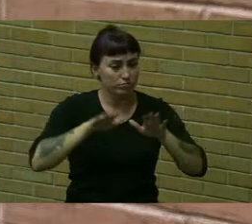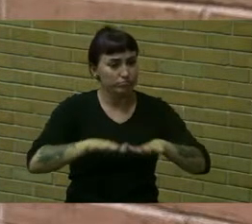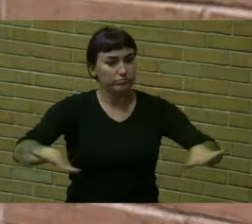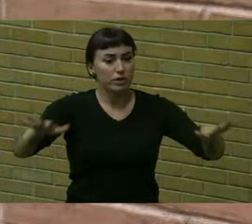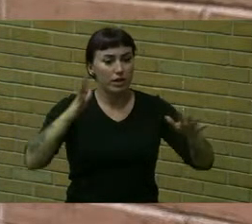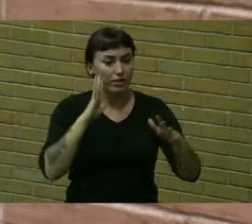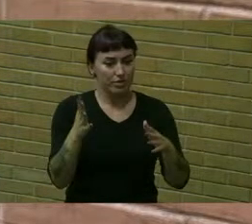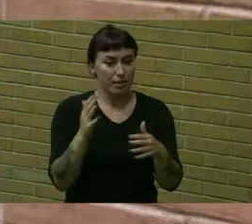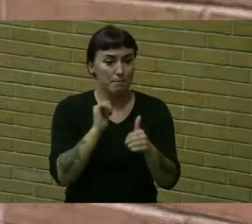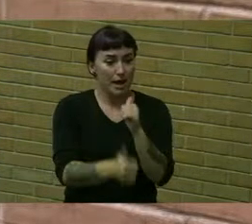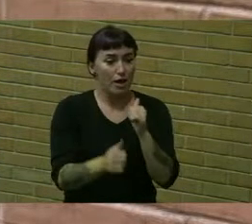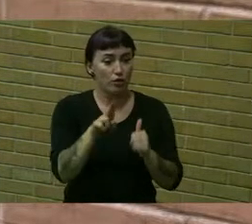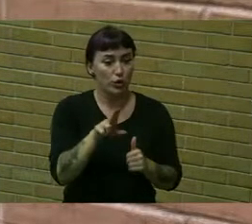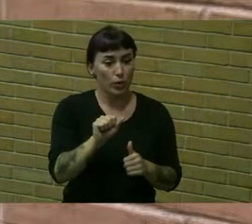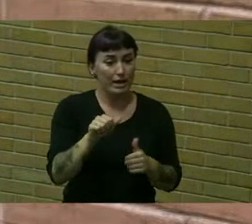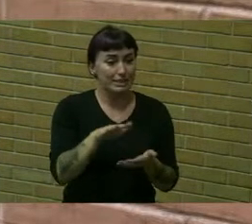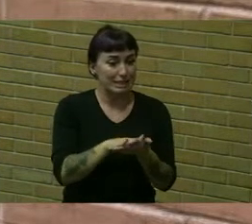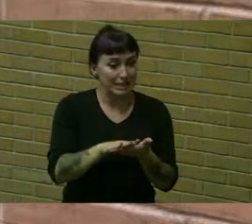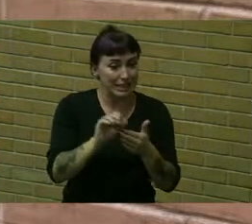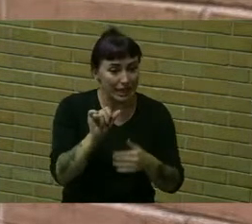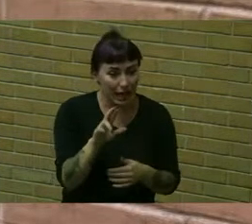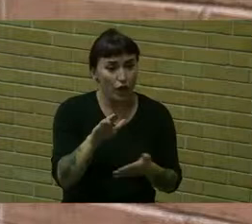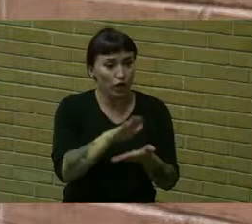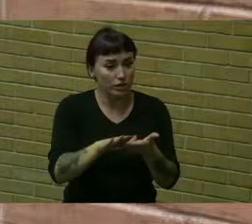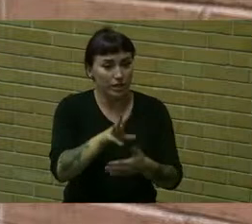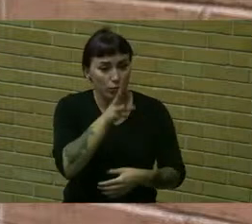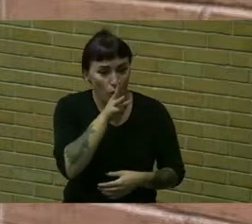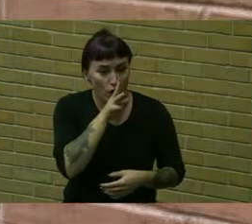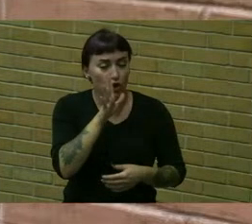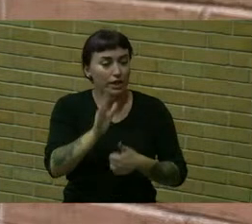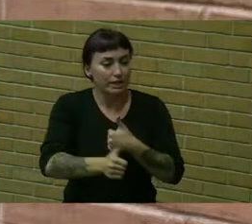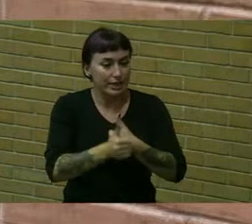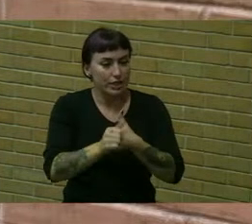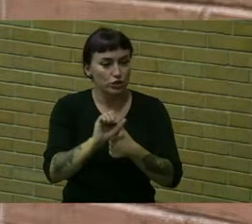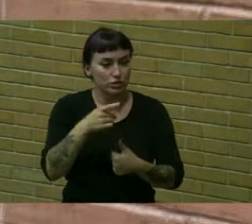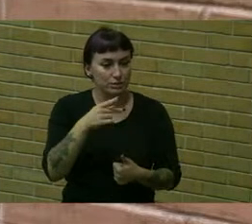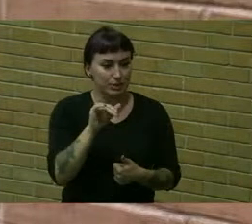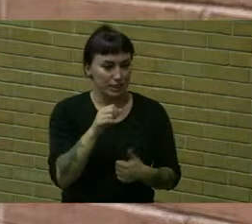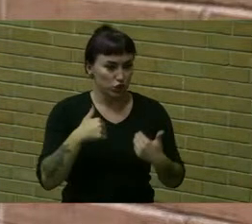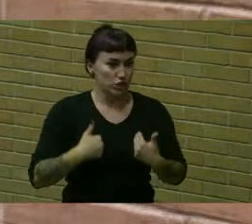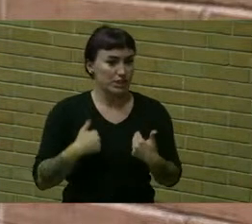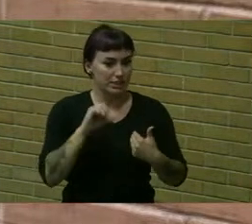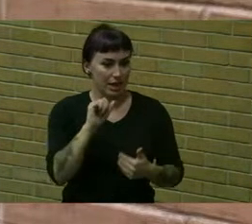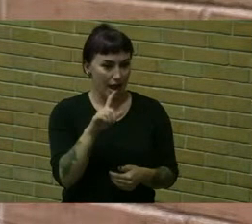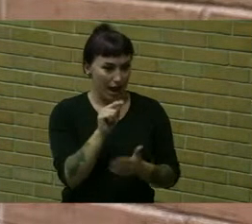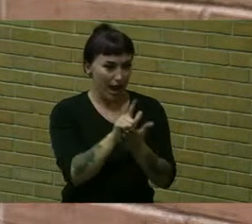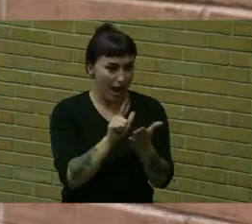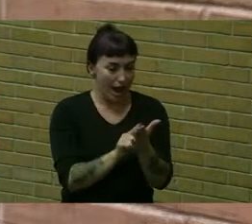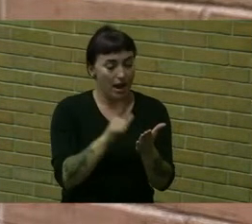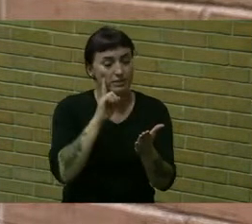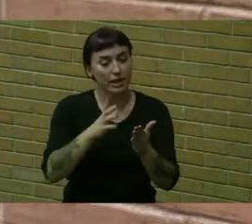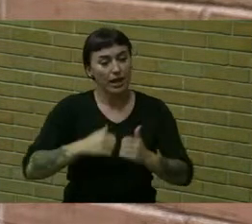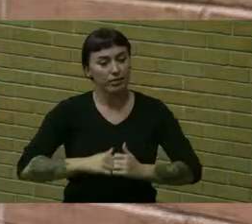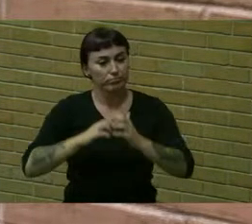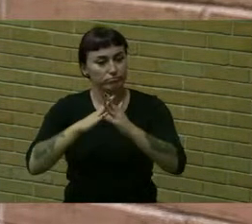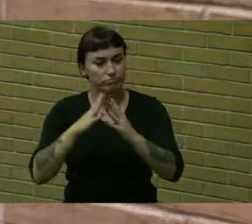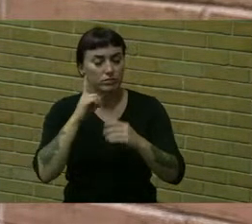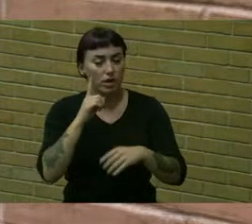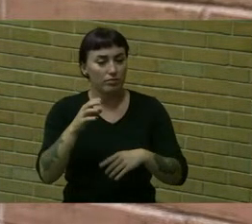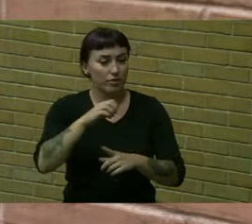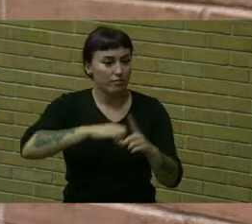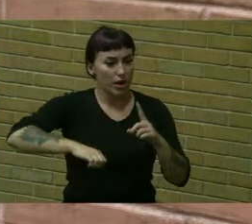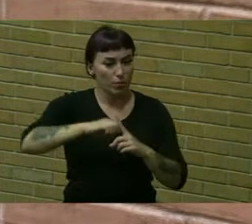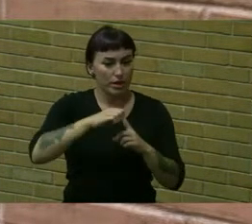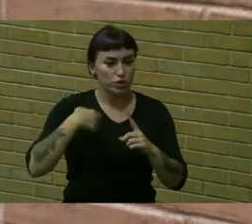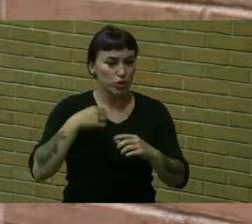U.S. Clean Air, Clean Water, and Endangered Species Acts, and the creation of the Environmental Protection